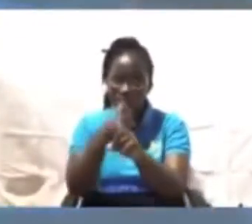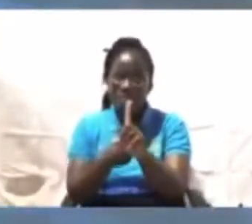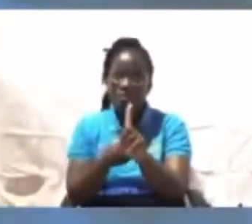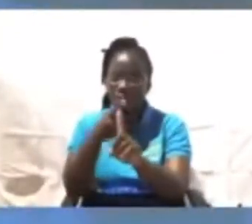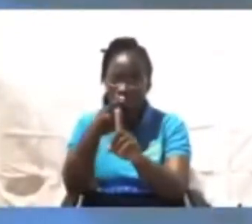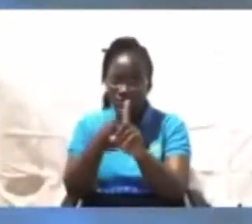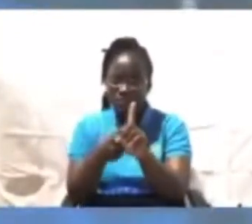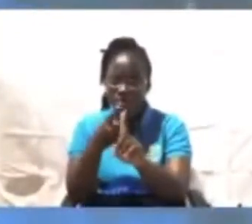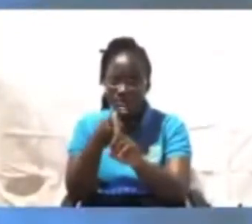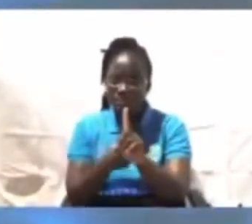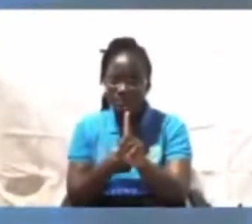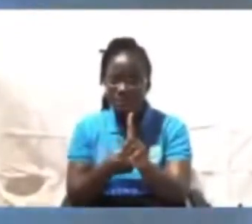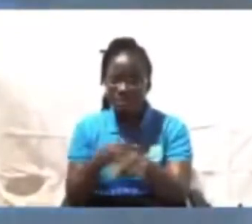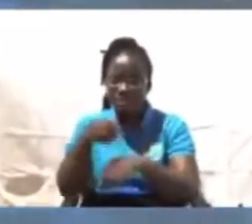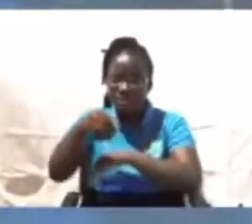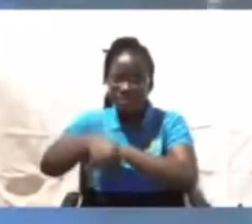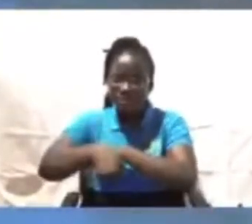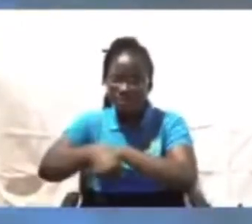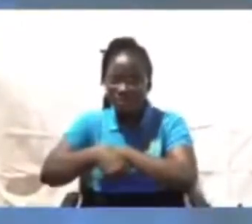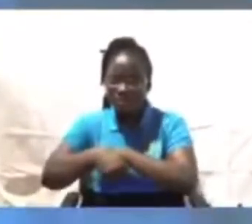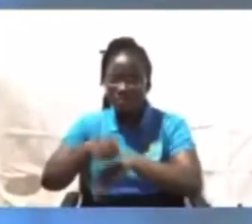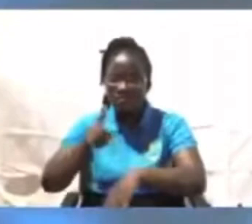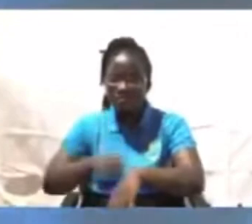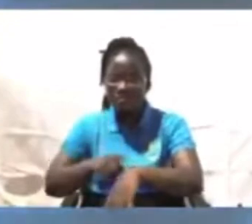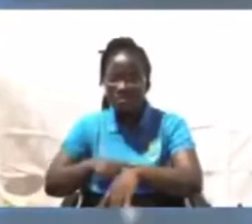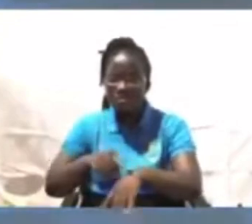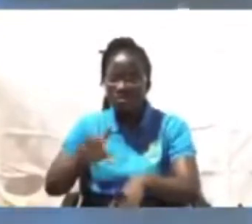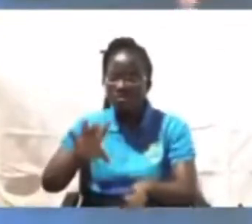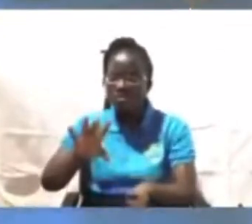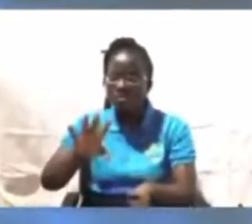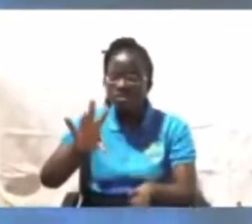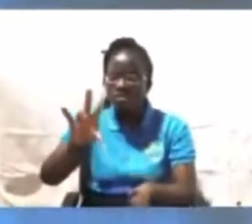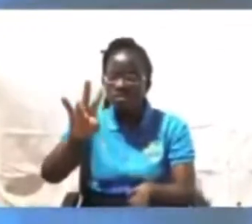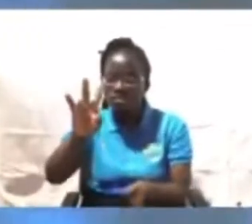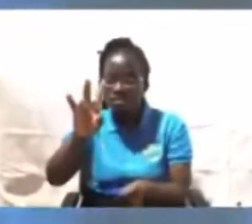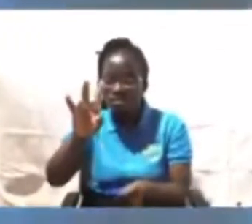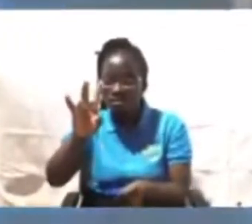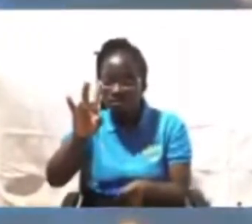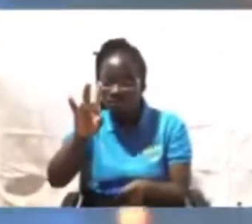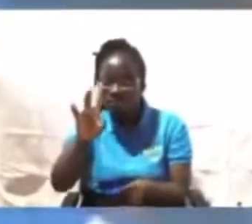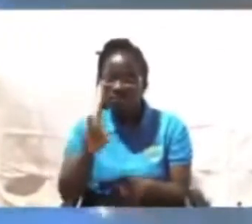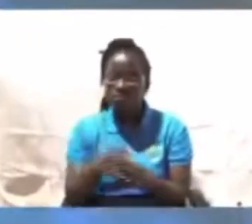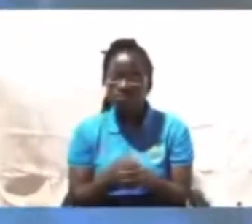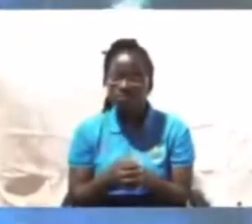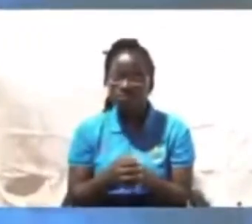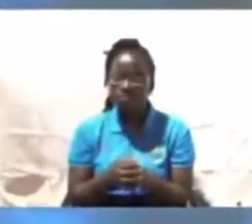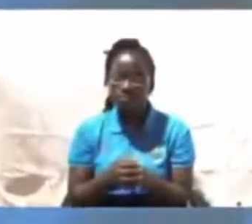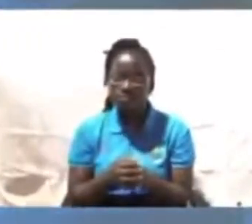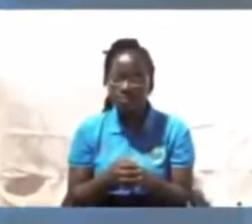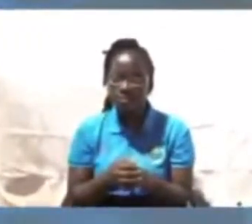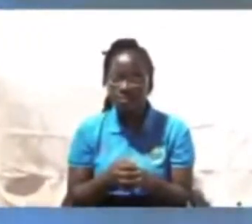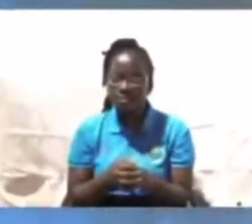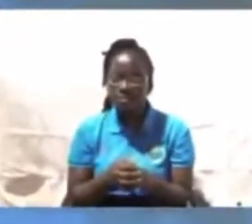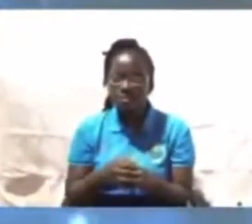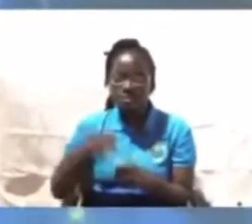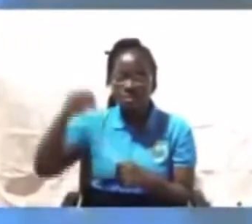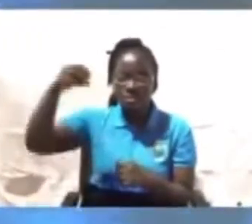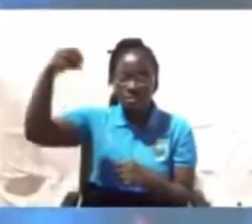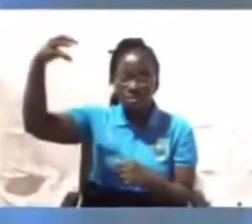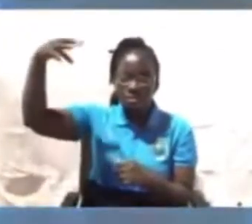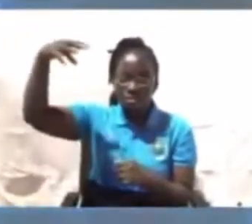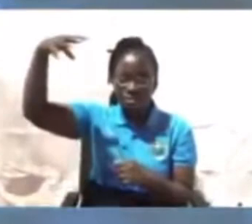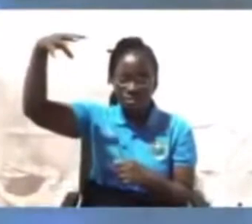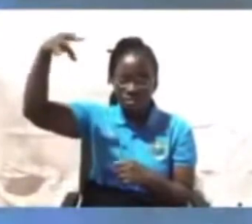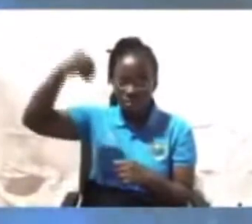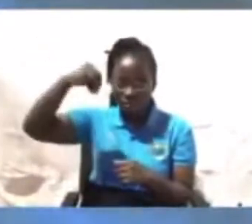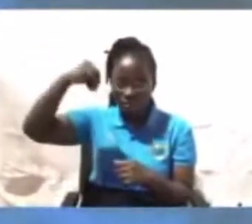And you pray around 7 to 8. One more light out. My bedroom. Na sister Biti, my